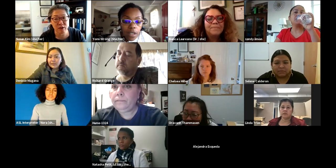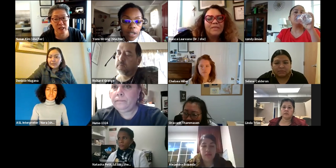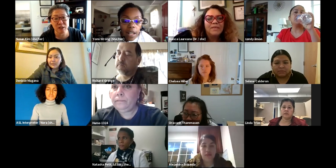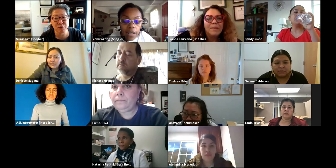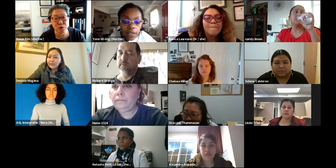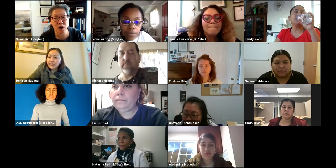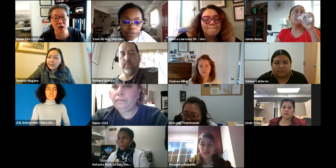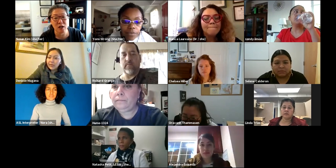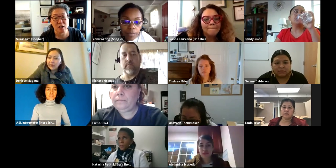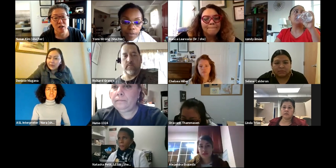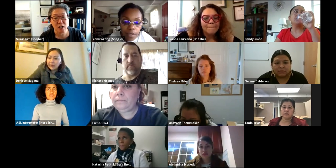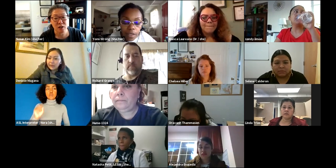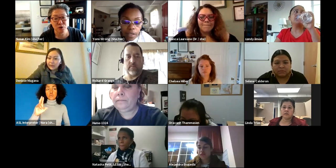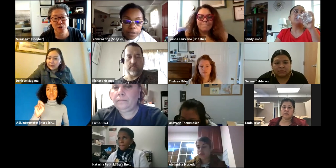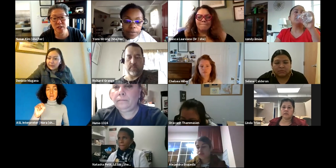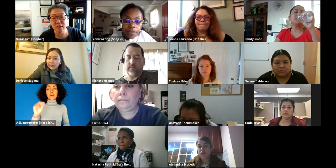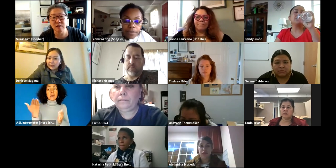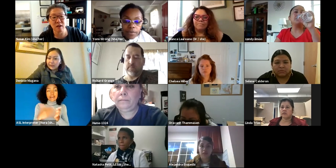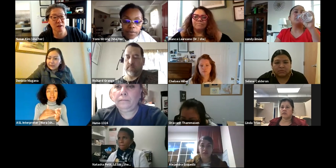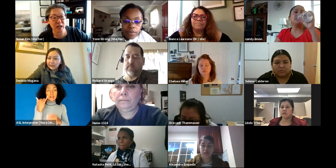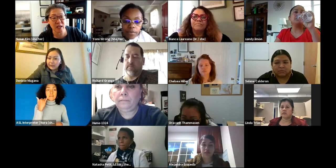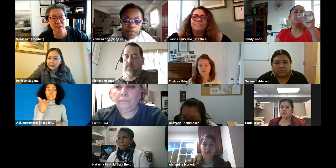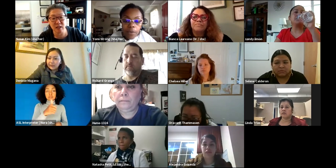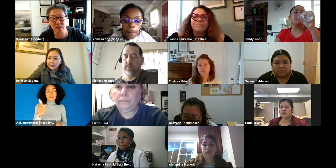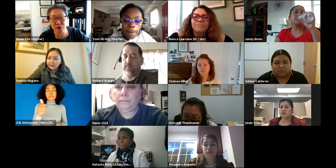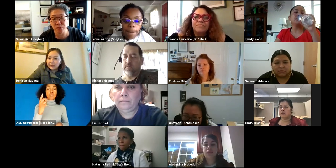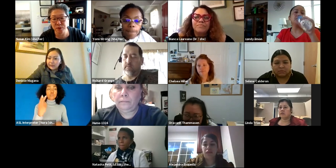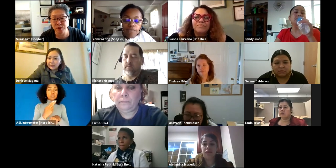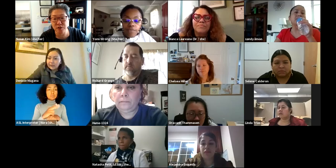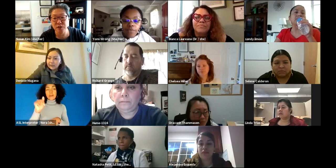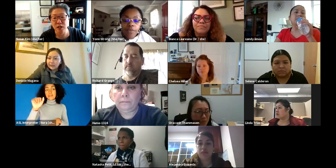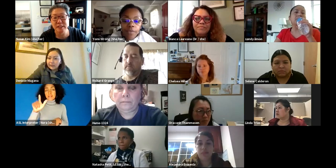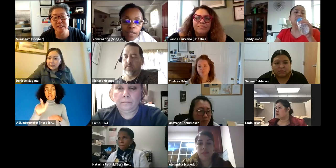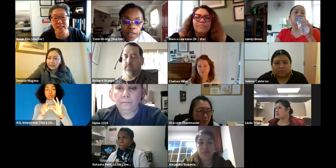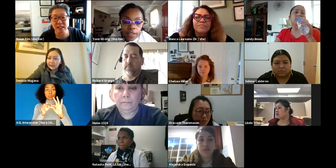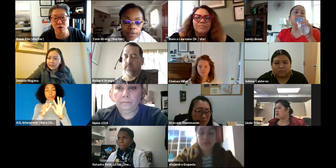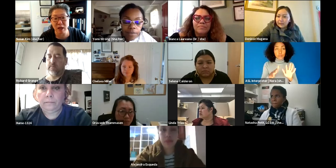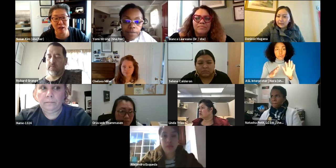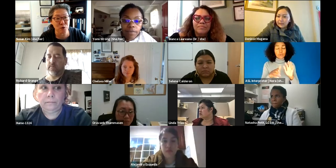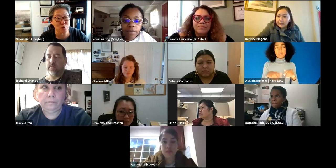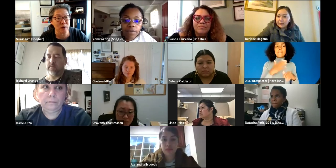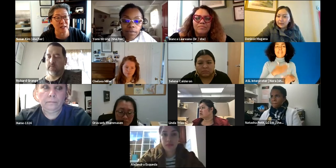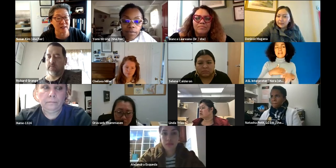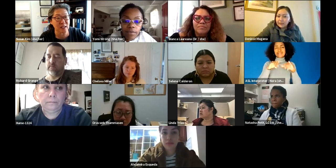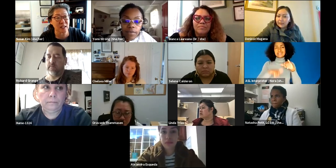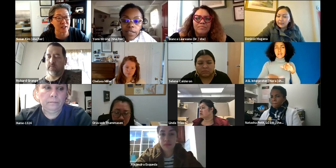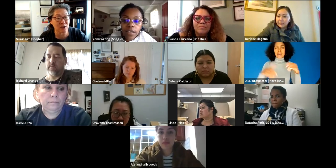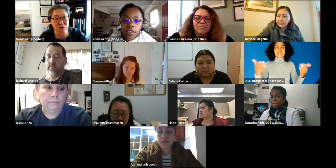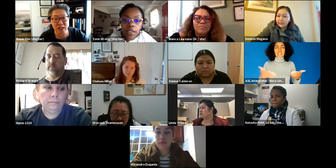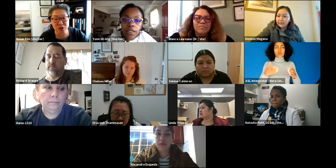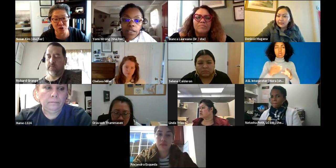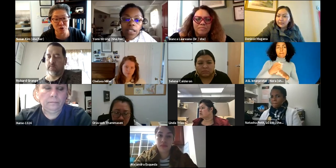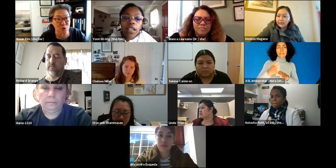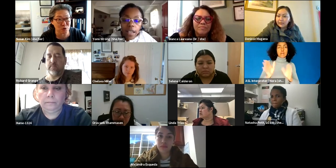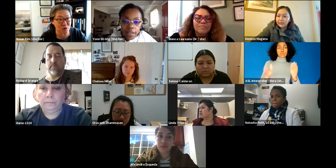Okay, again, if you are using ASL interpreters, please stay in the main room and decline